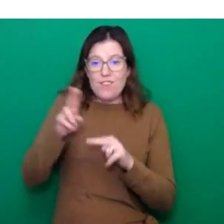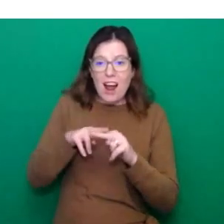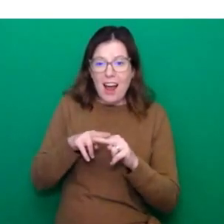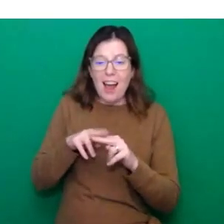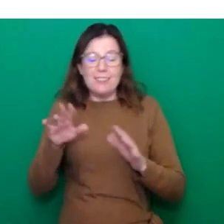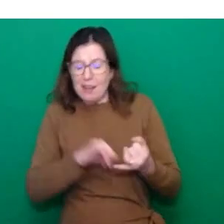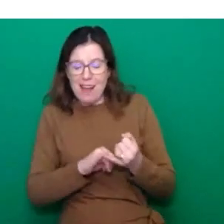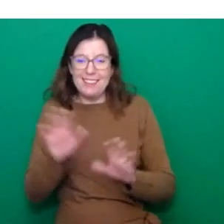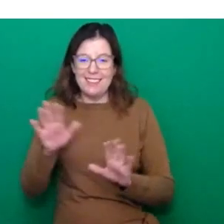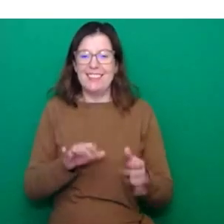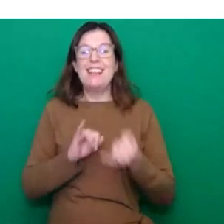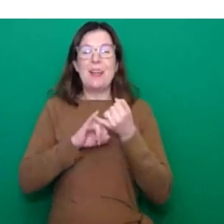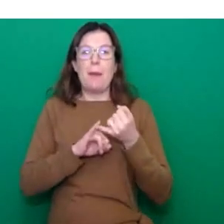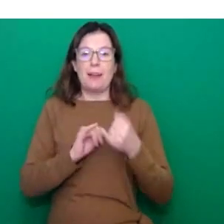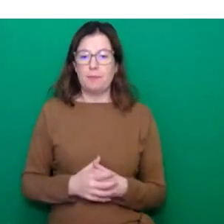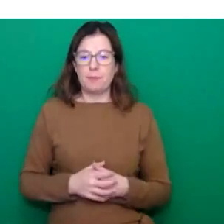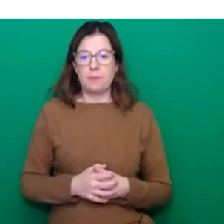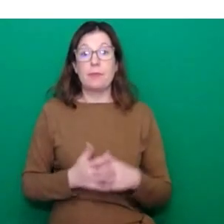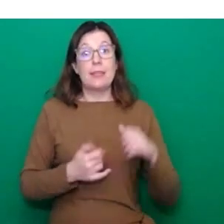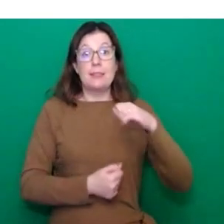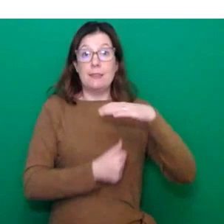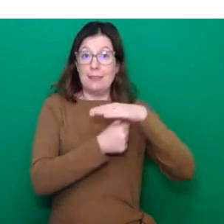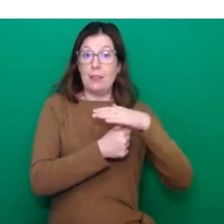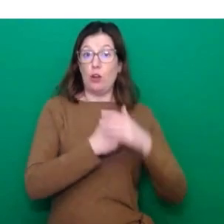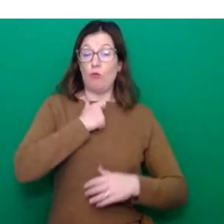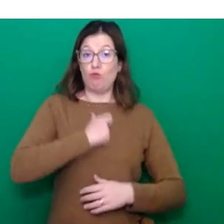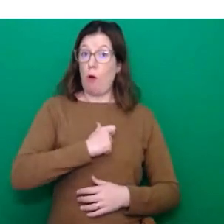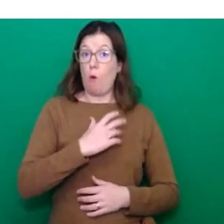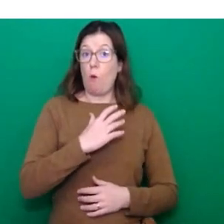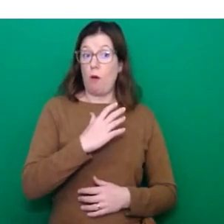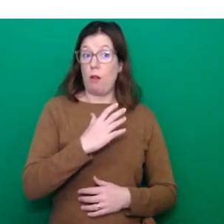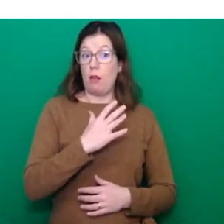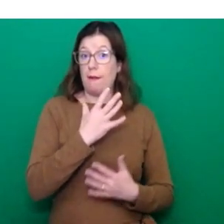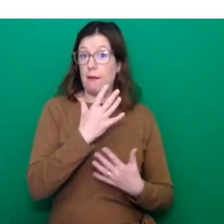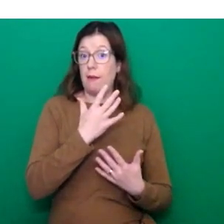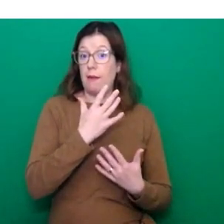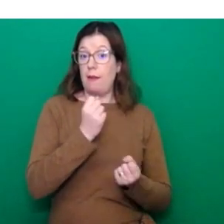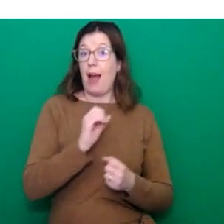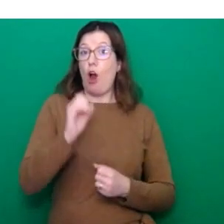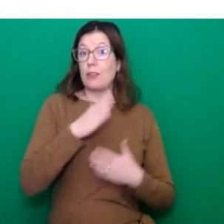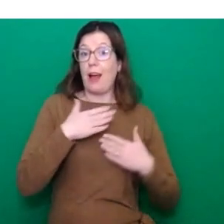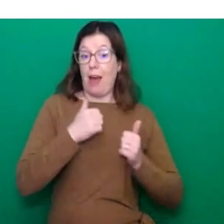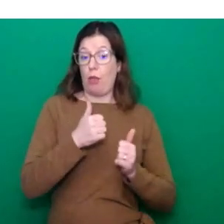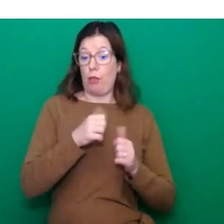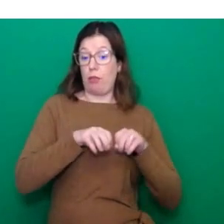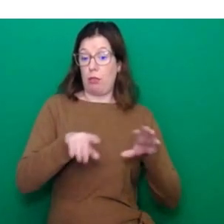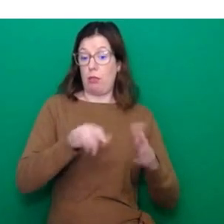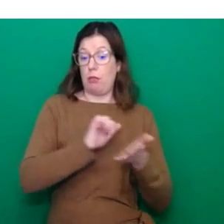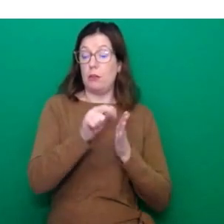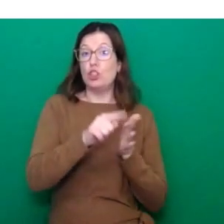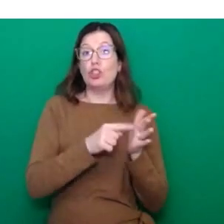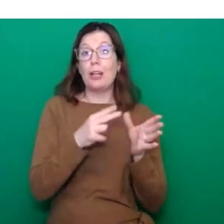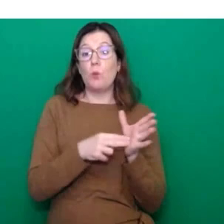do. We have senior EMHP roles actually coming out for Oxford Health in January, but also some